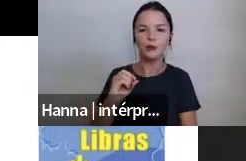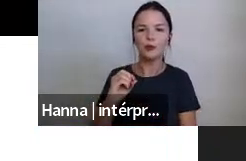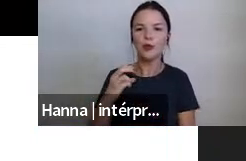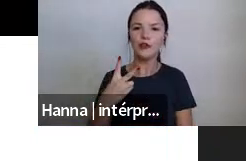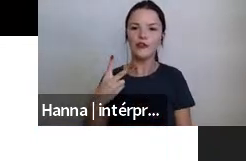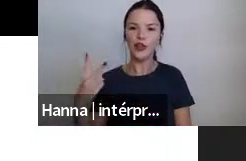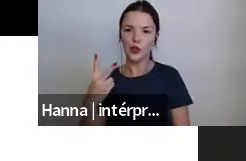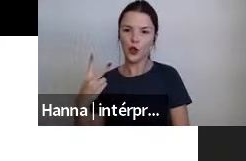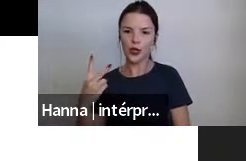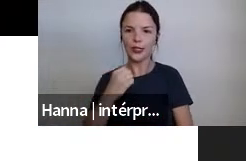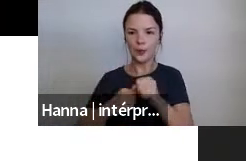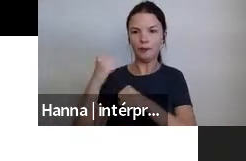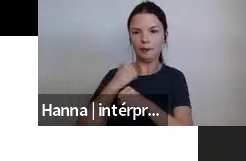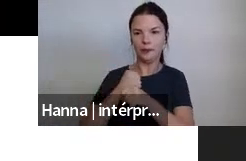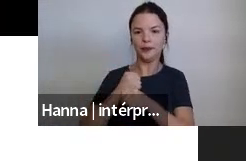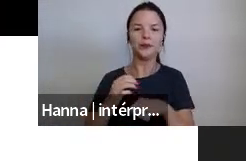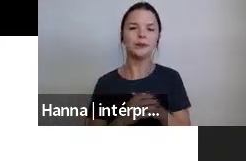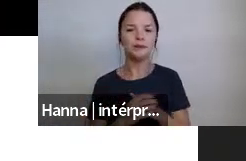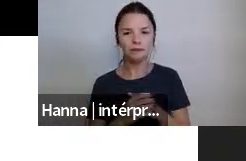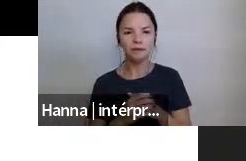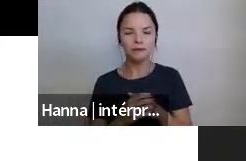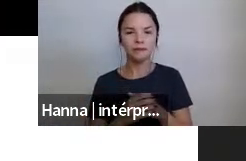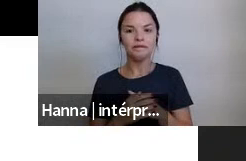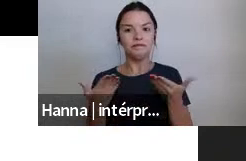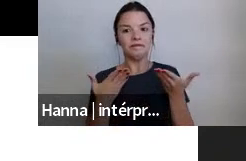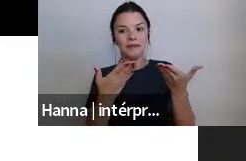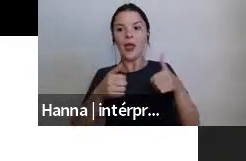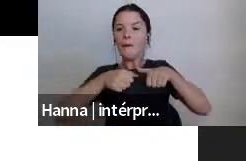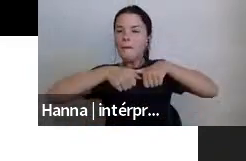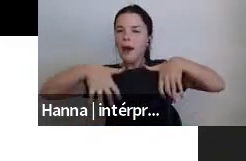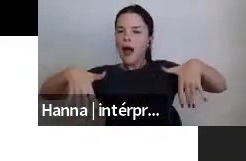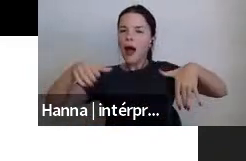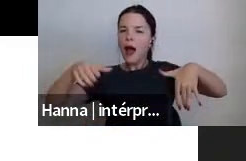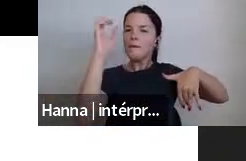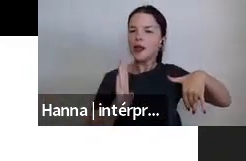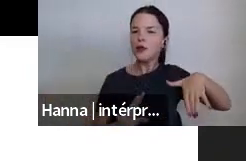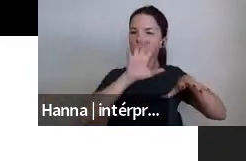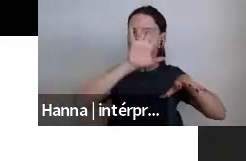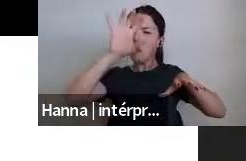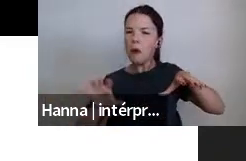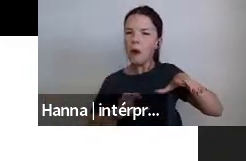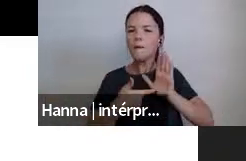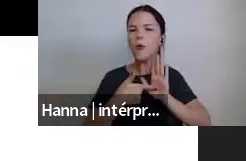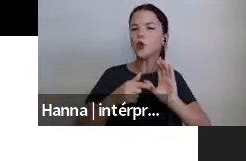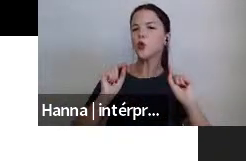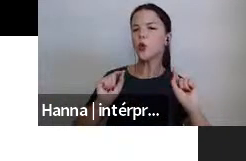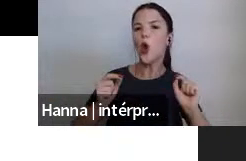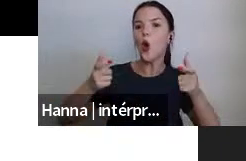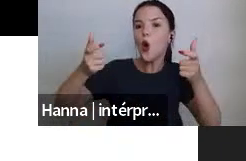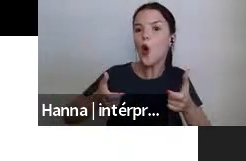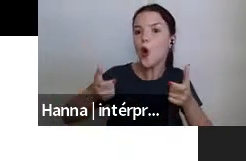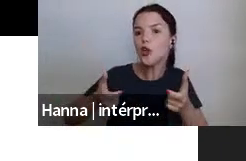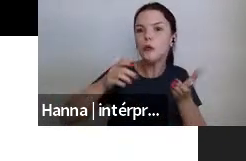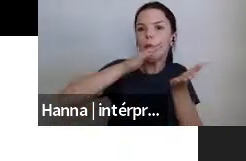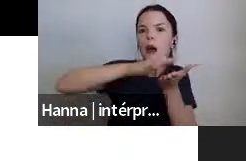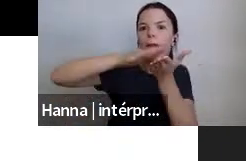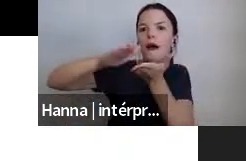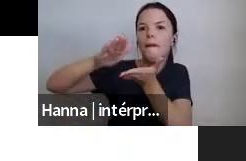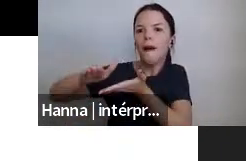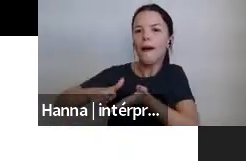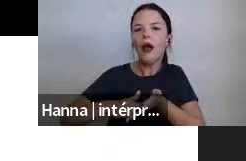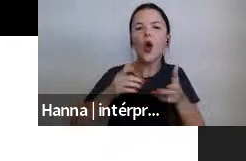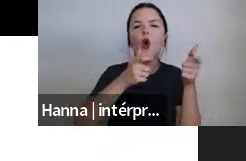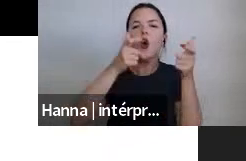2022. And here you see that those publications kind of